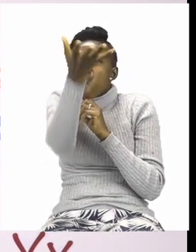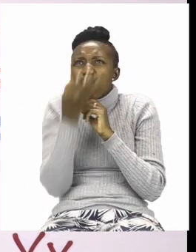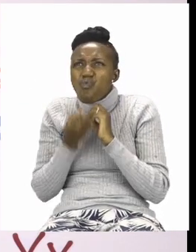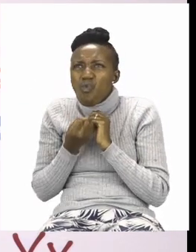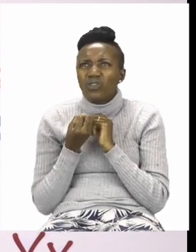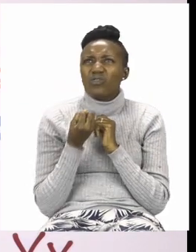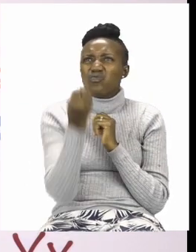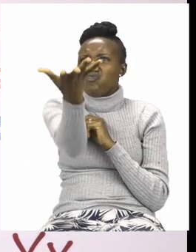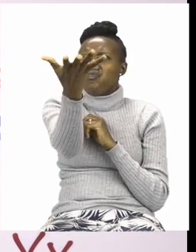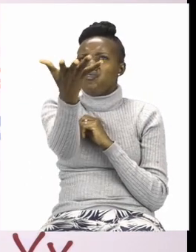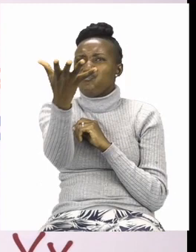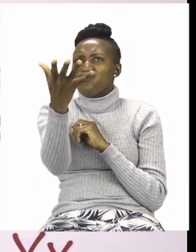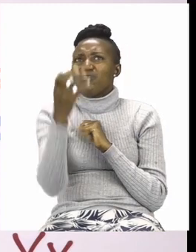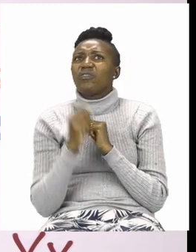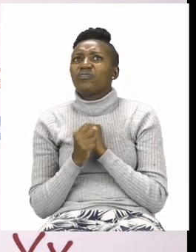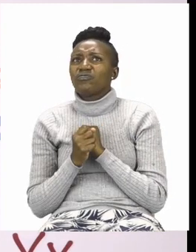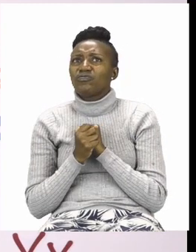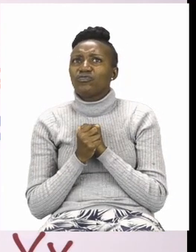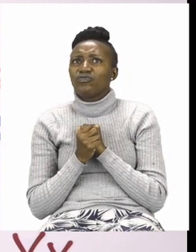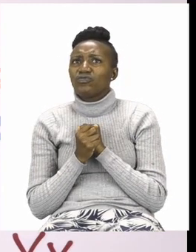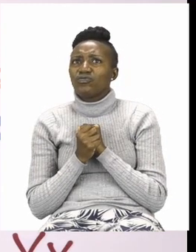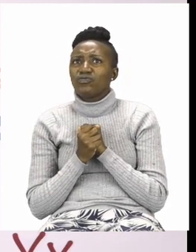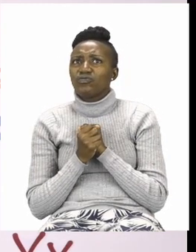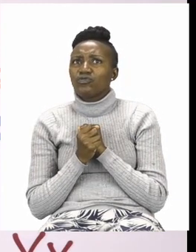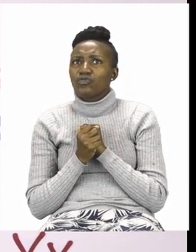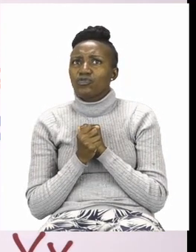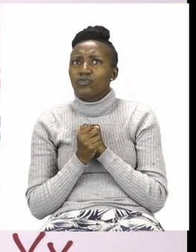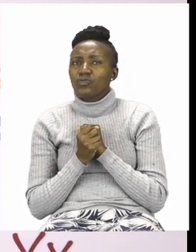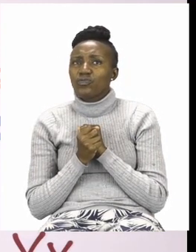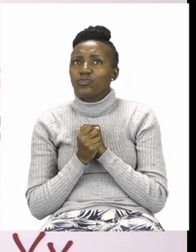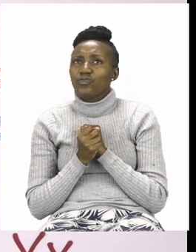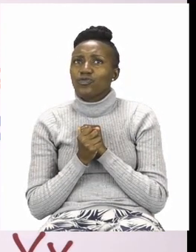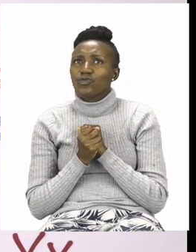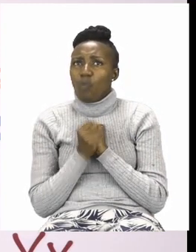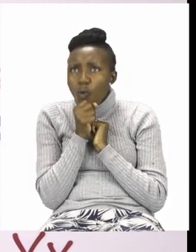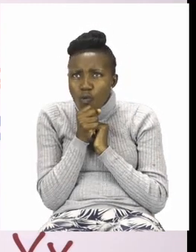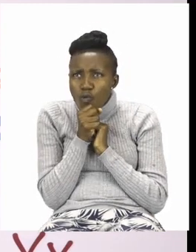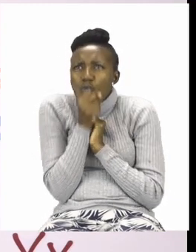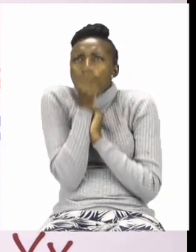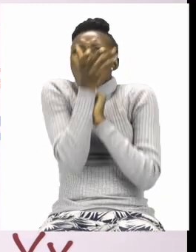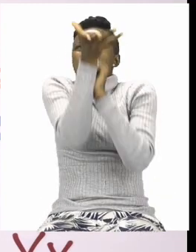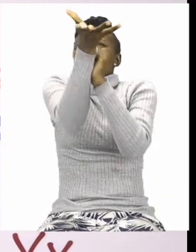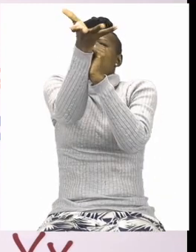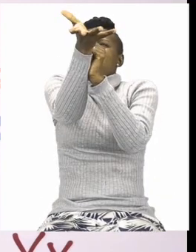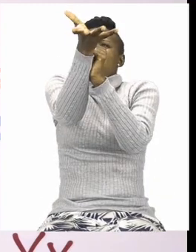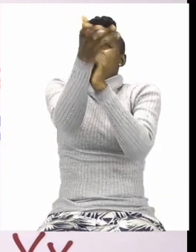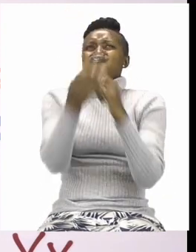dragon. So let's pretend we are a fierce dragon that breathes out fire.